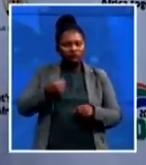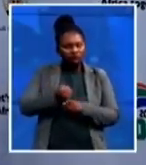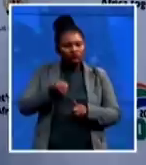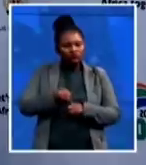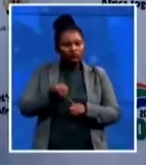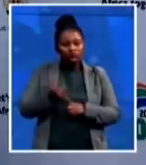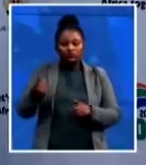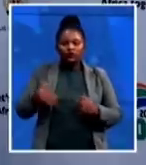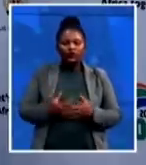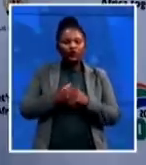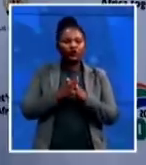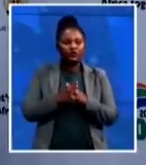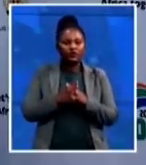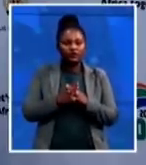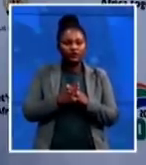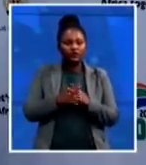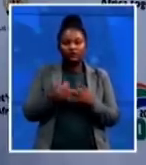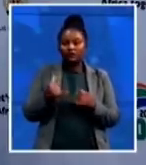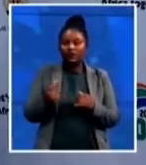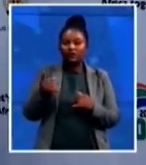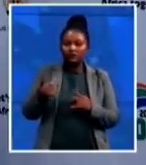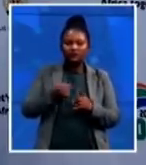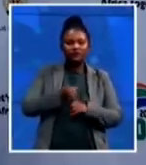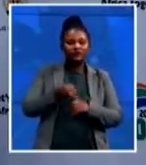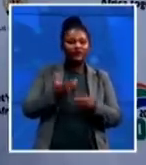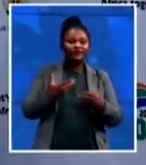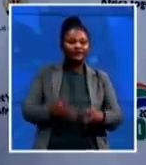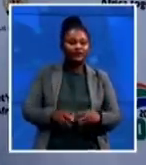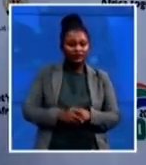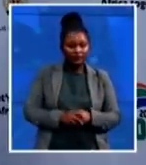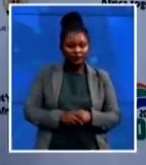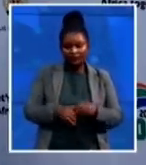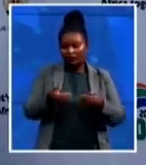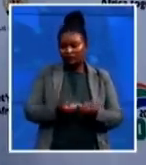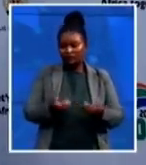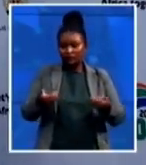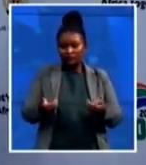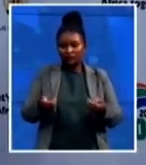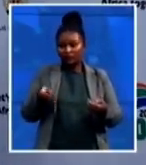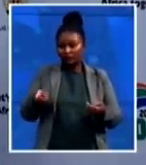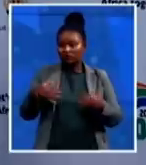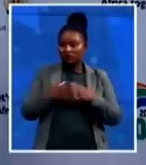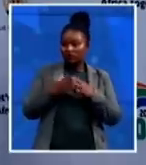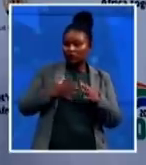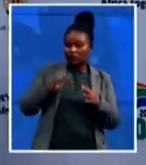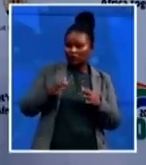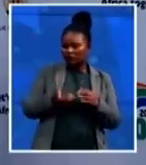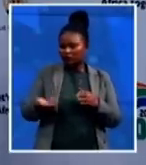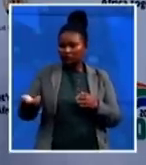our side, those who are against unity are our enemies. Whoever was our enemy